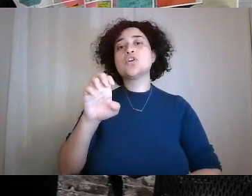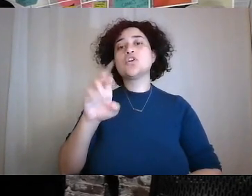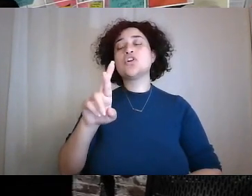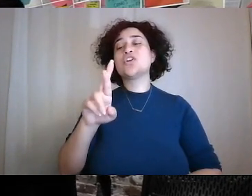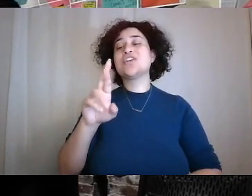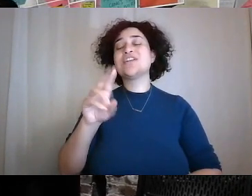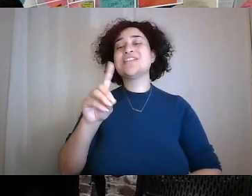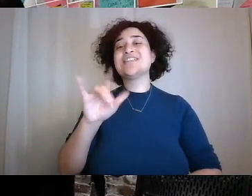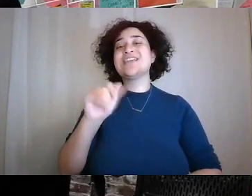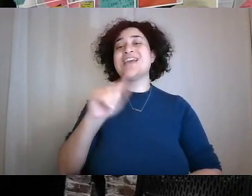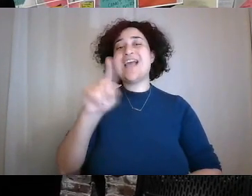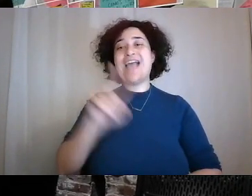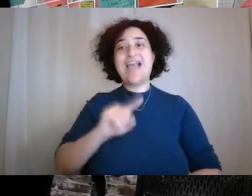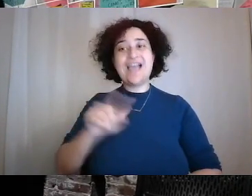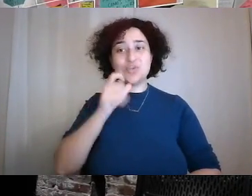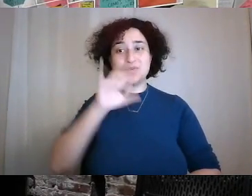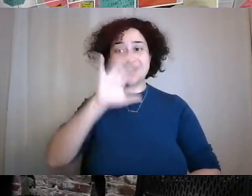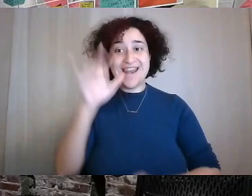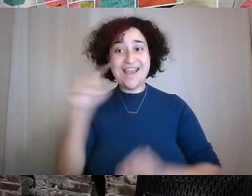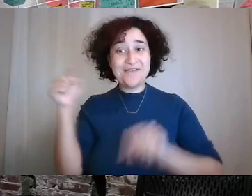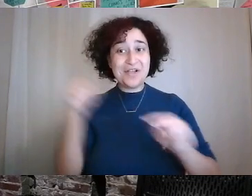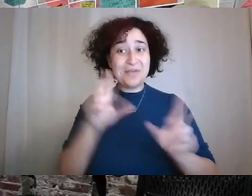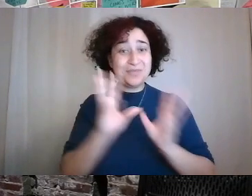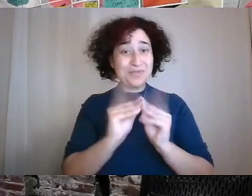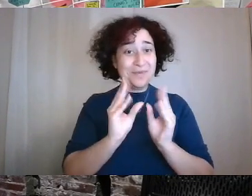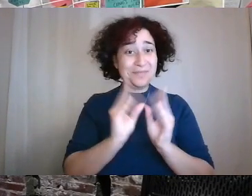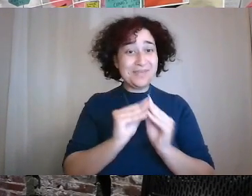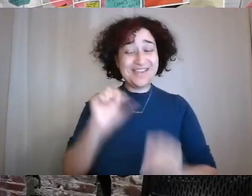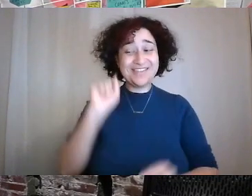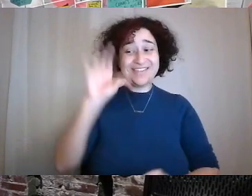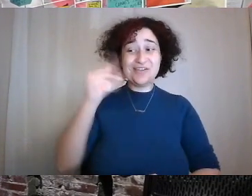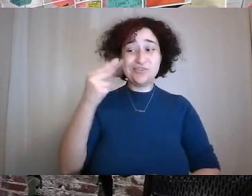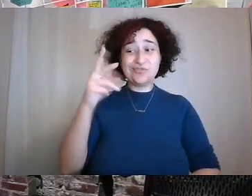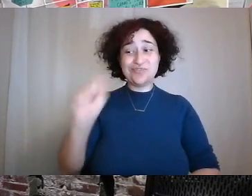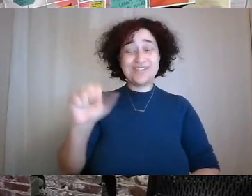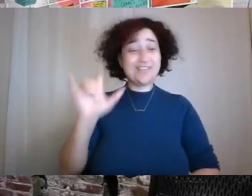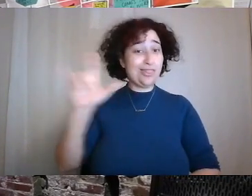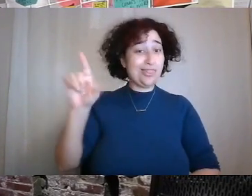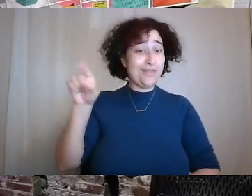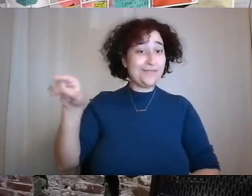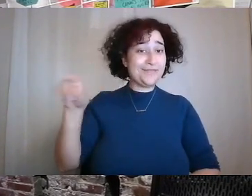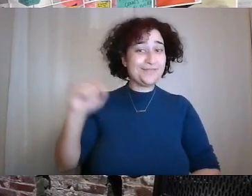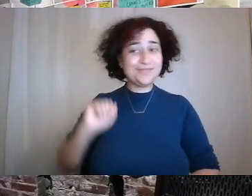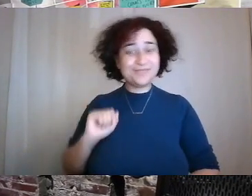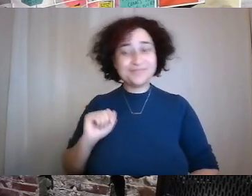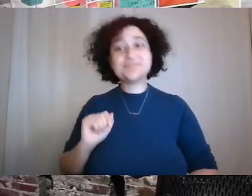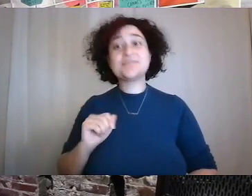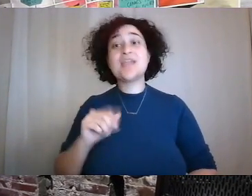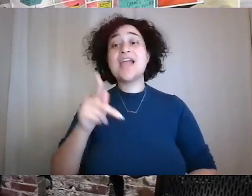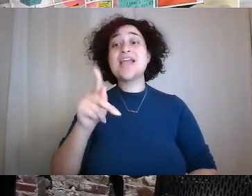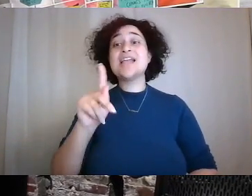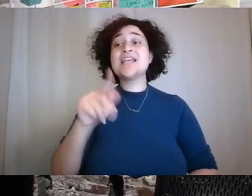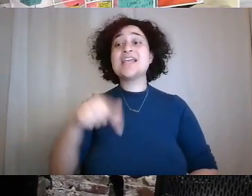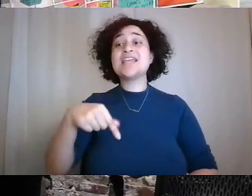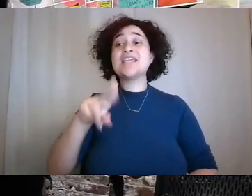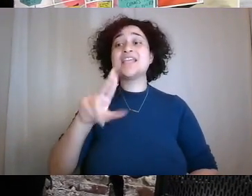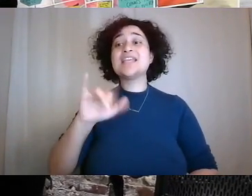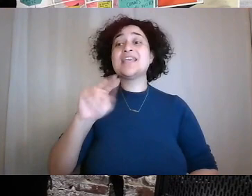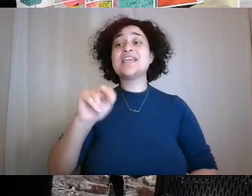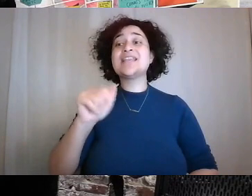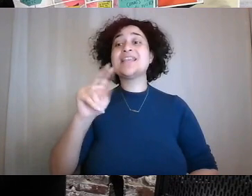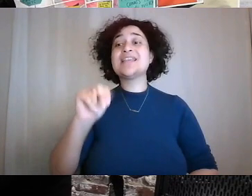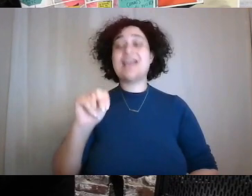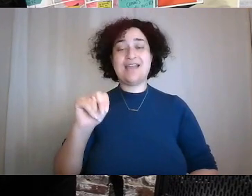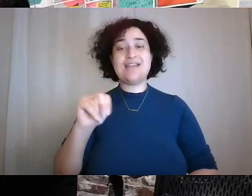in the 10 years. Shout out to Chris. I love Chris. And Keenan Valdez, who were like, there's